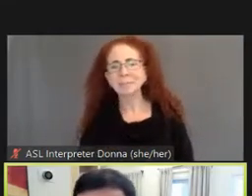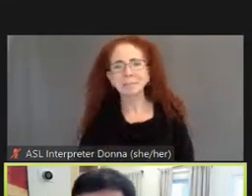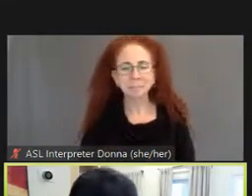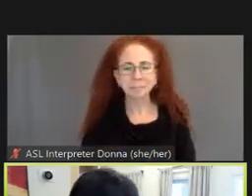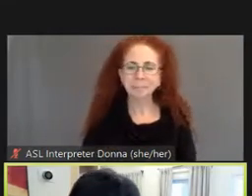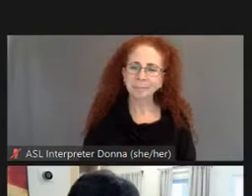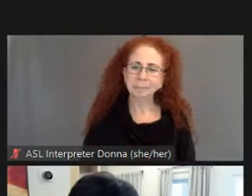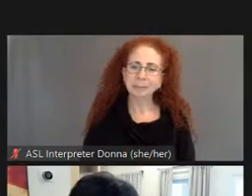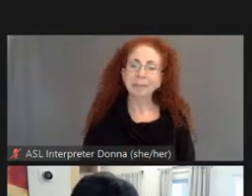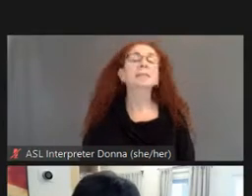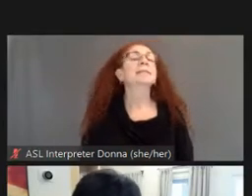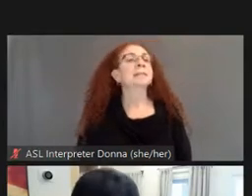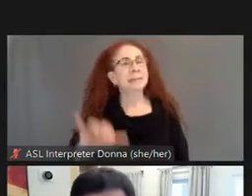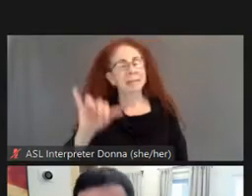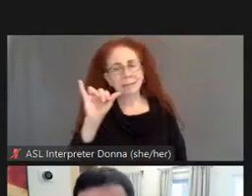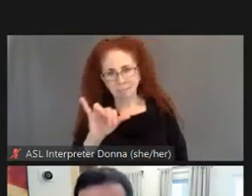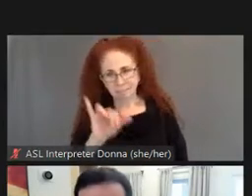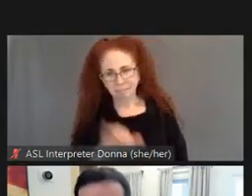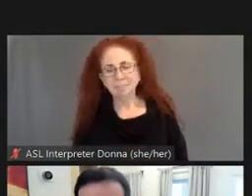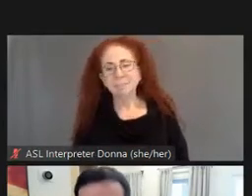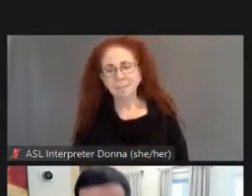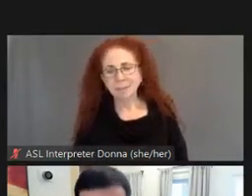performance. Yes. So one,